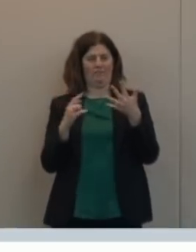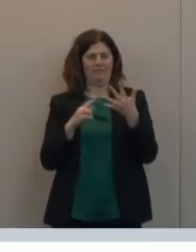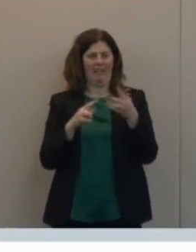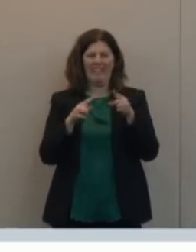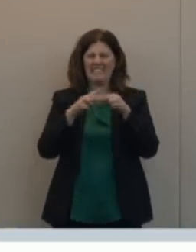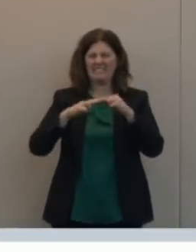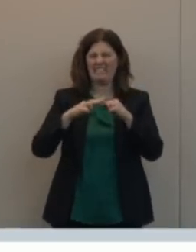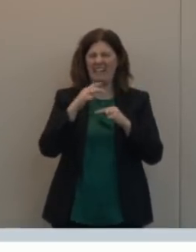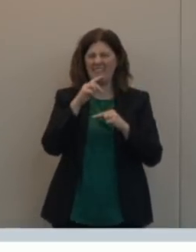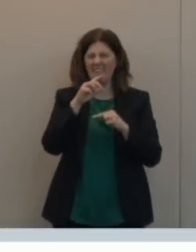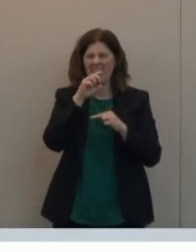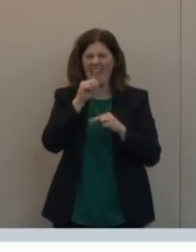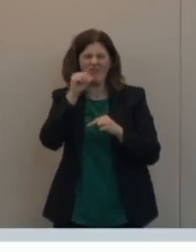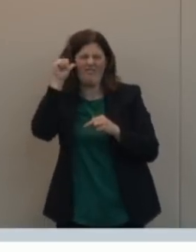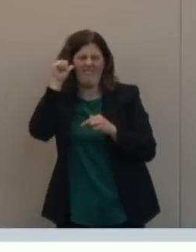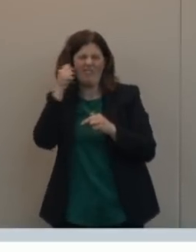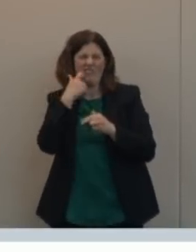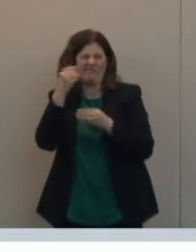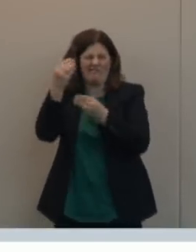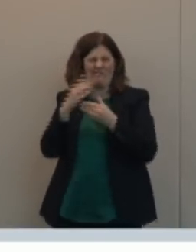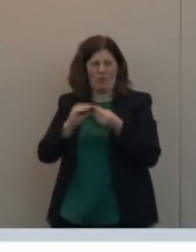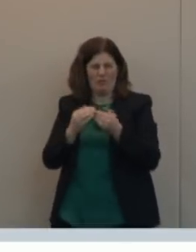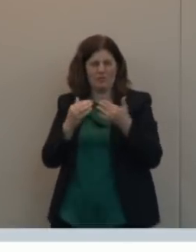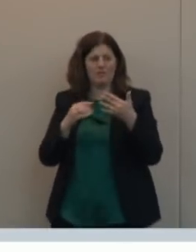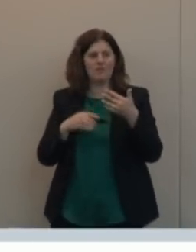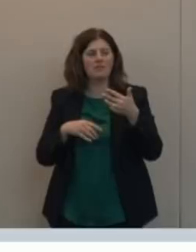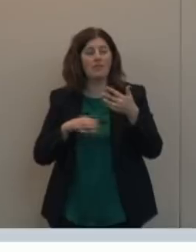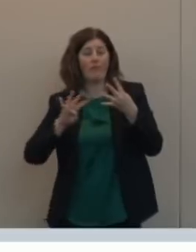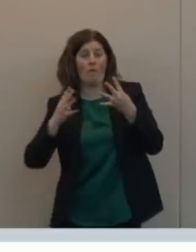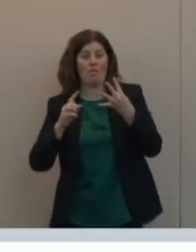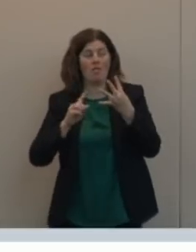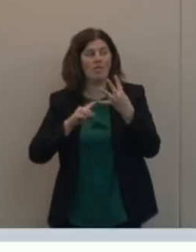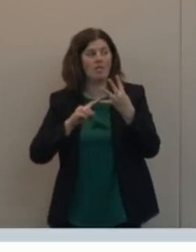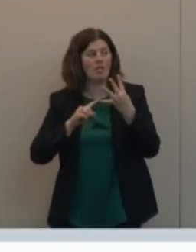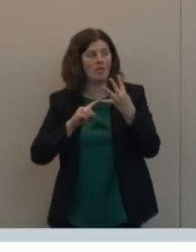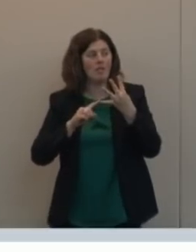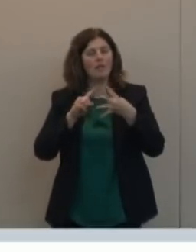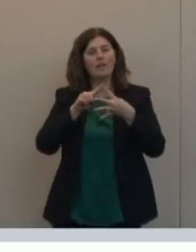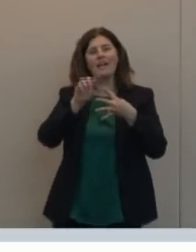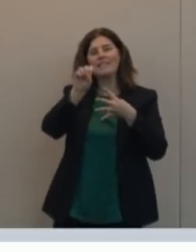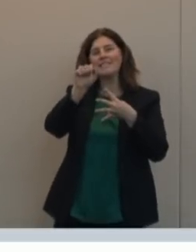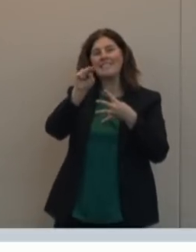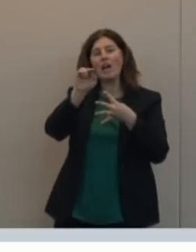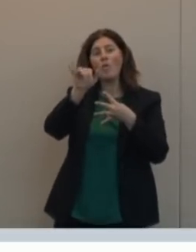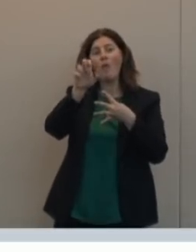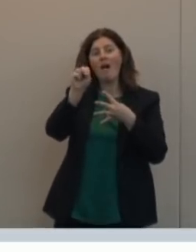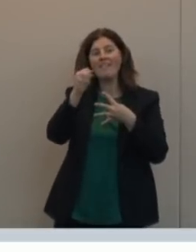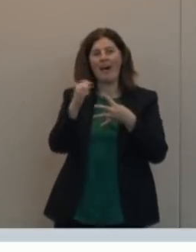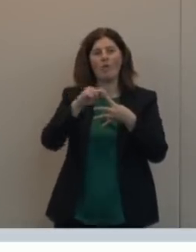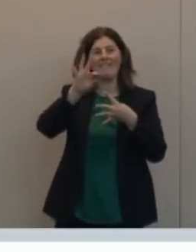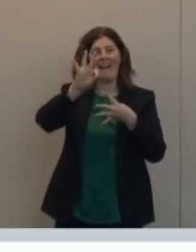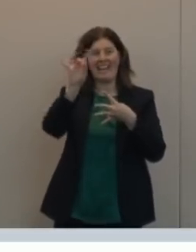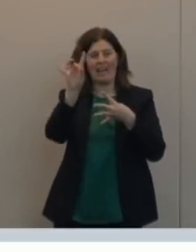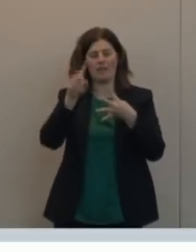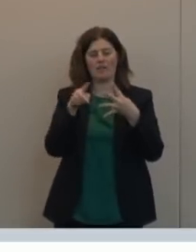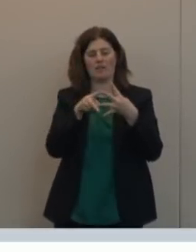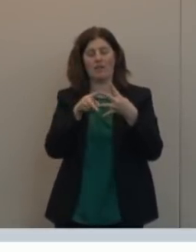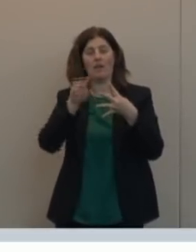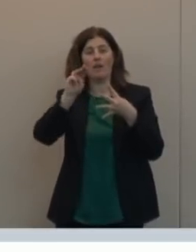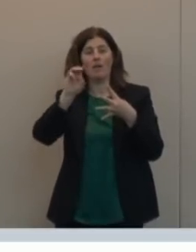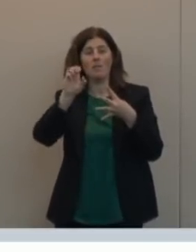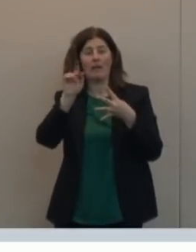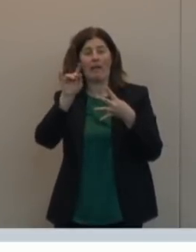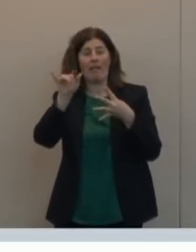slide updated for today because we just got the data, but San Juan is now at 98, and McKinley and Sandoval are both